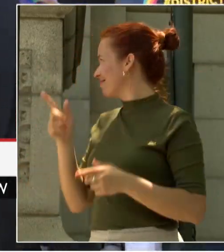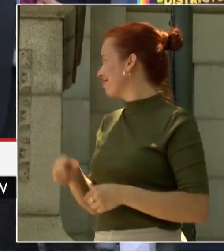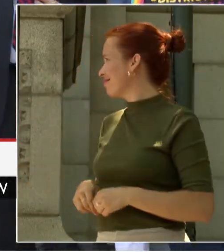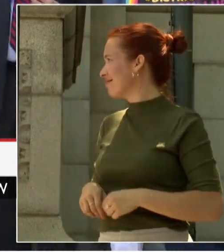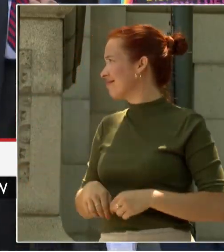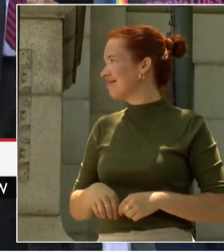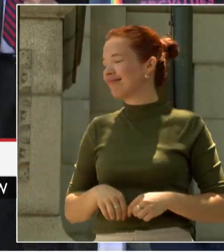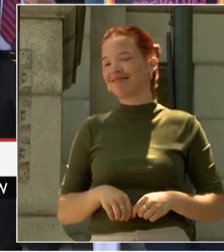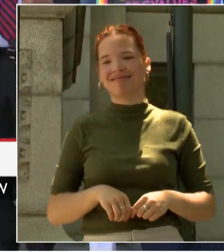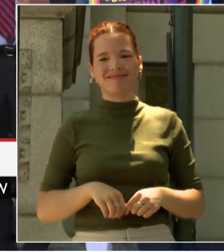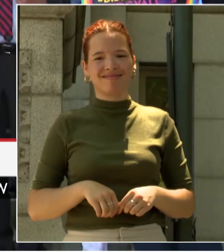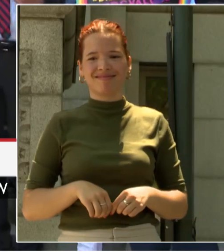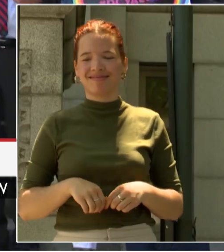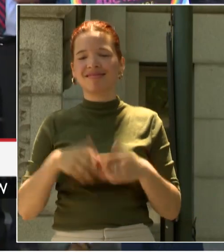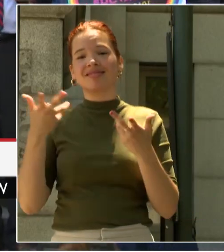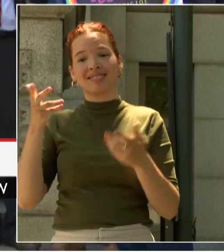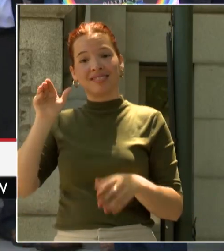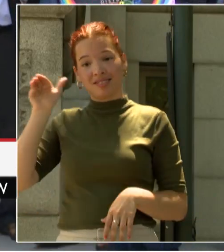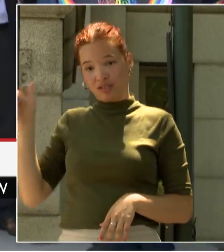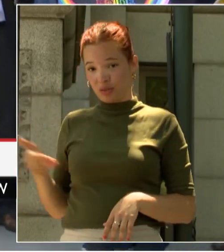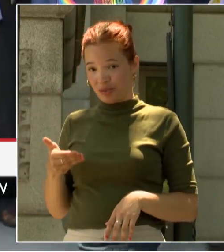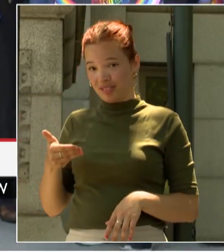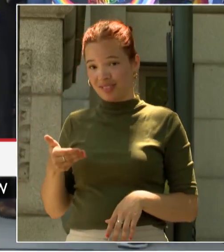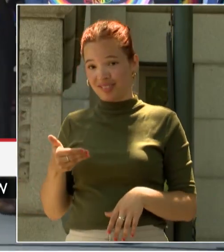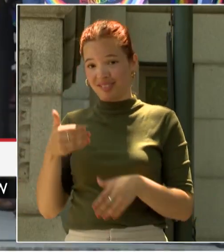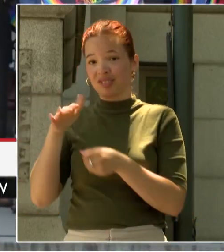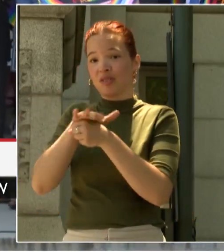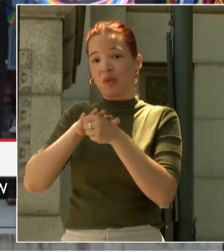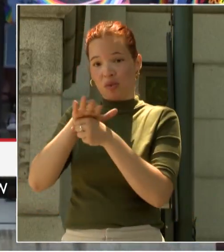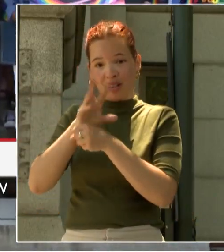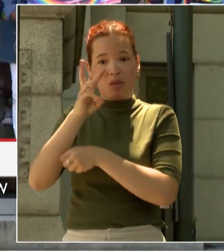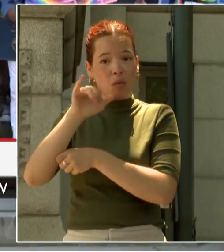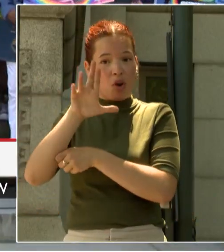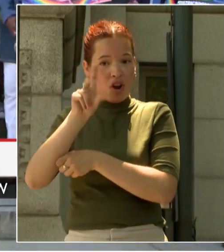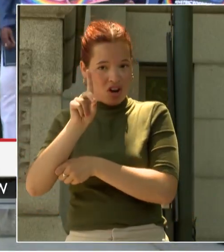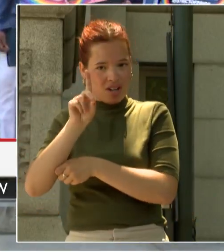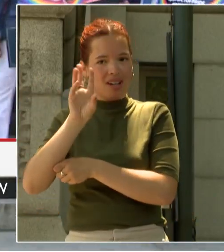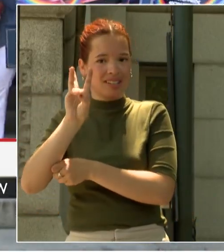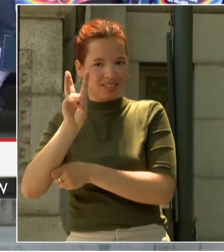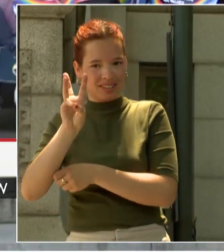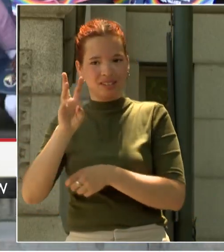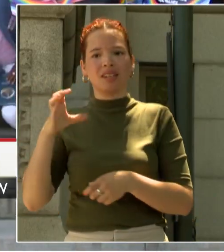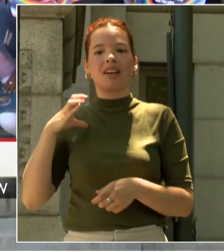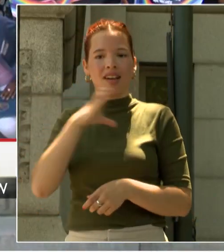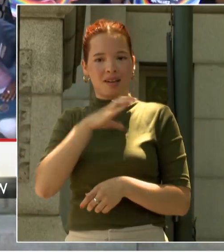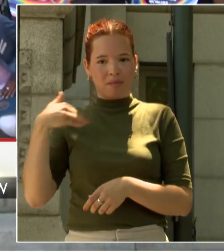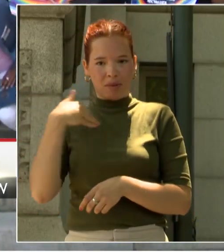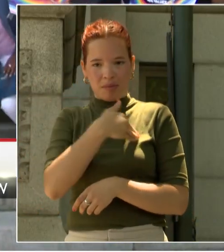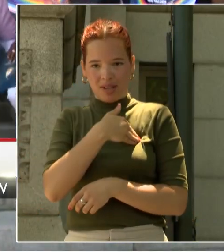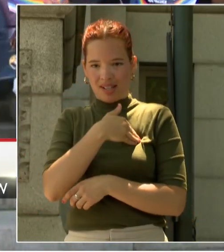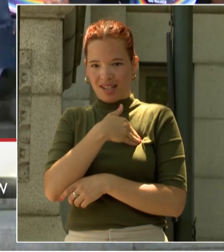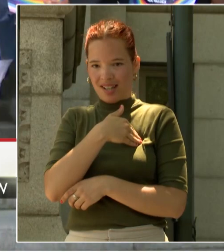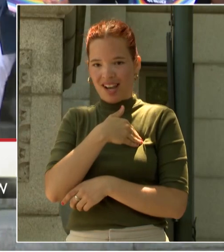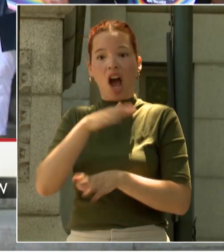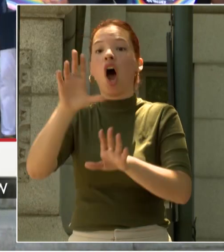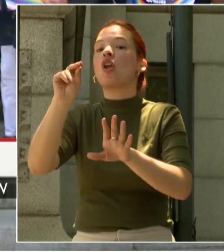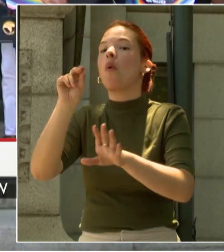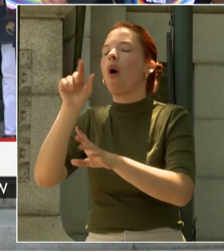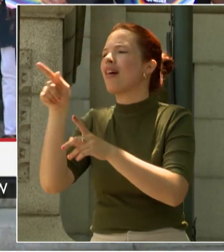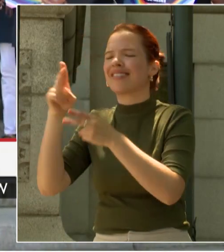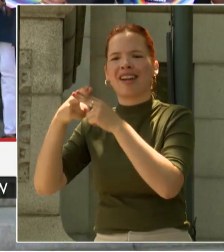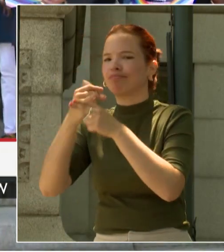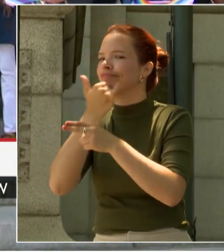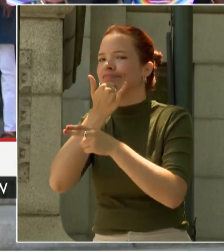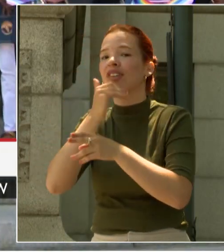I'm proud to introduce my Ward 6 colleague, Charles Allen. Wait, no, let's do that again. I'm going